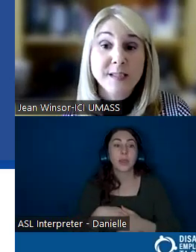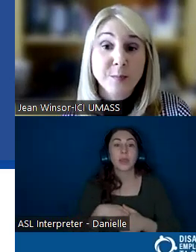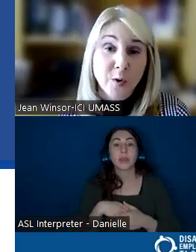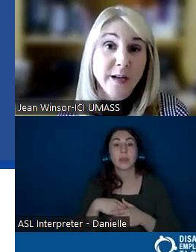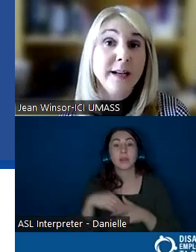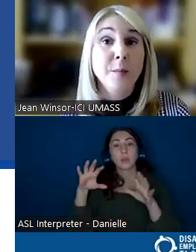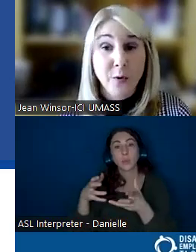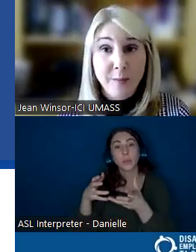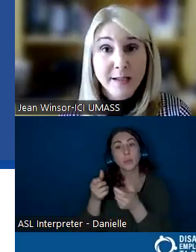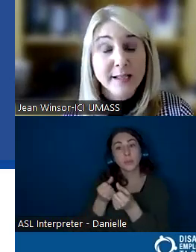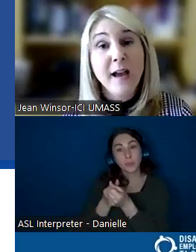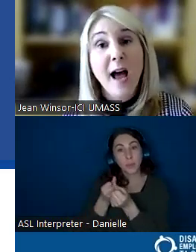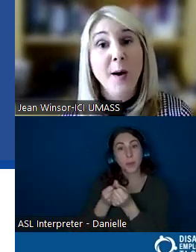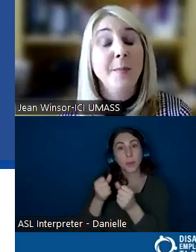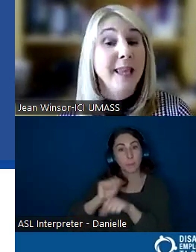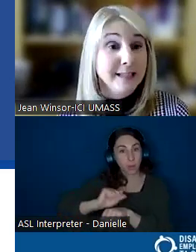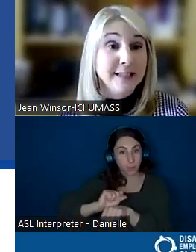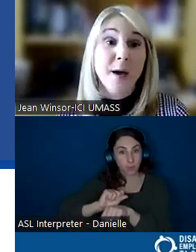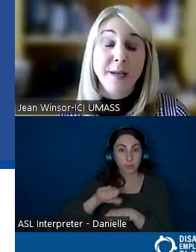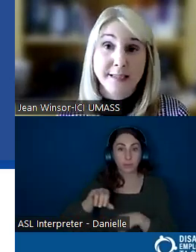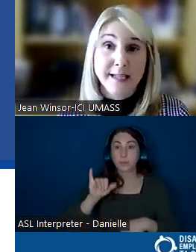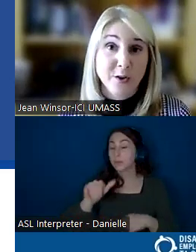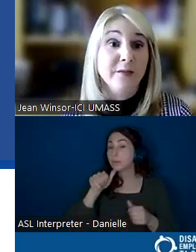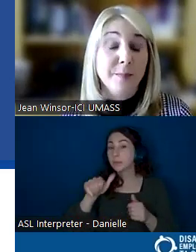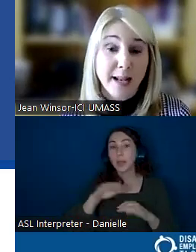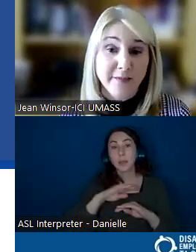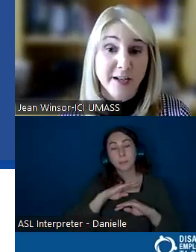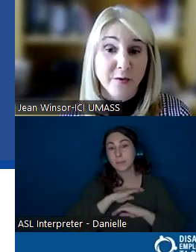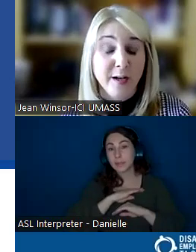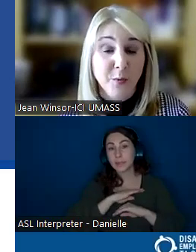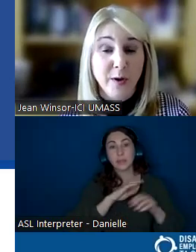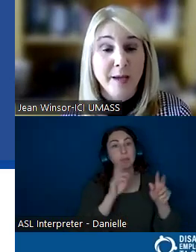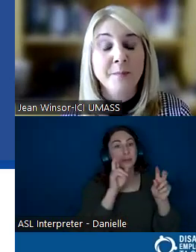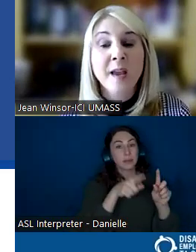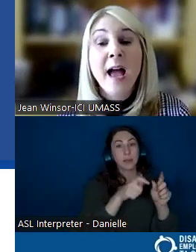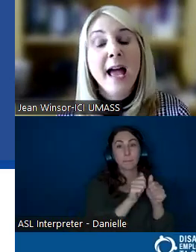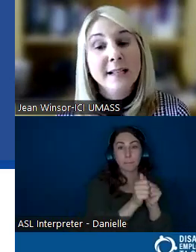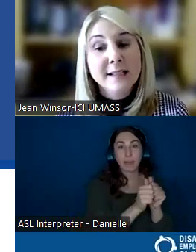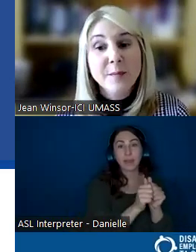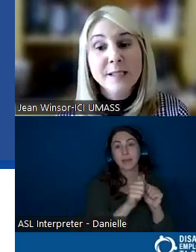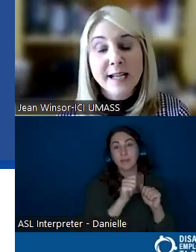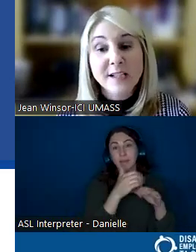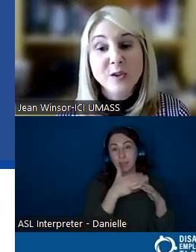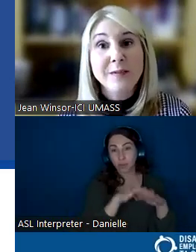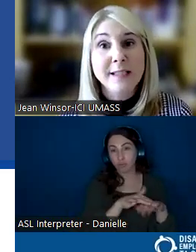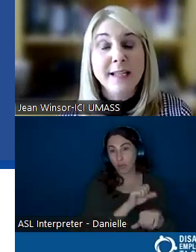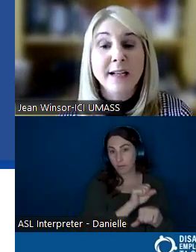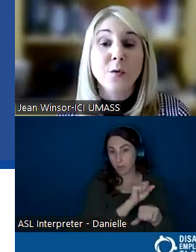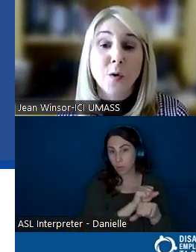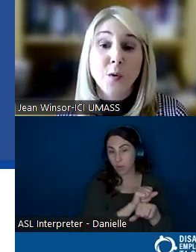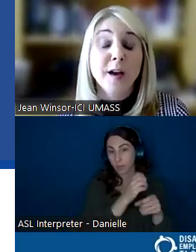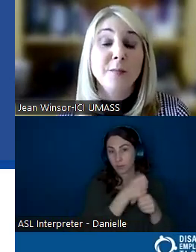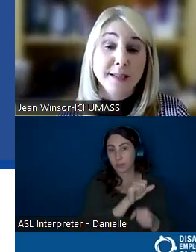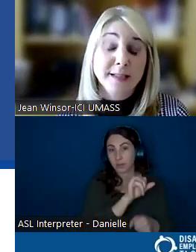group supported employment, but that does not meet the standard of competitive integrated employment. And in some states, we've seen